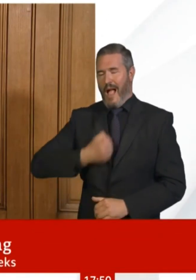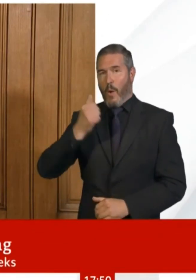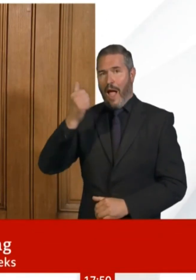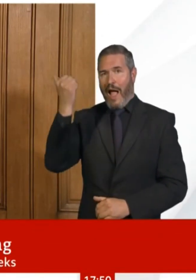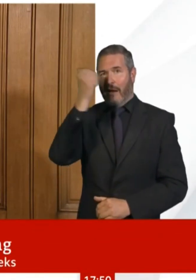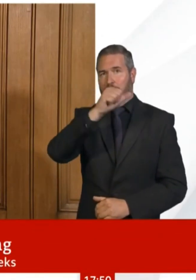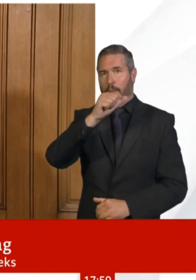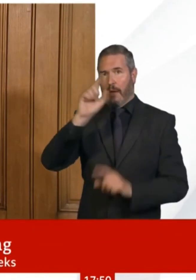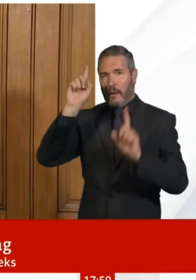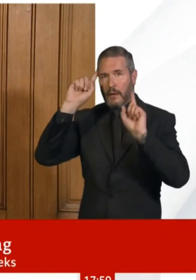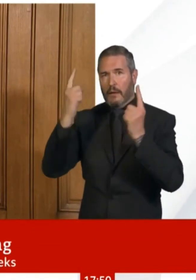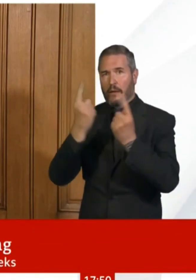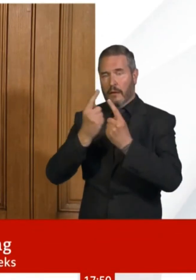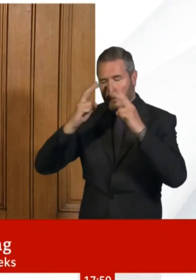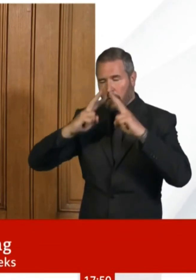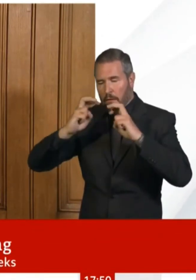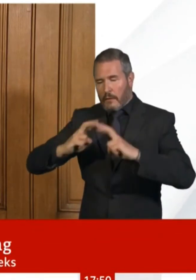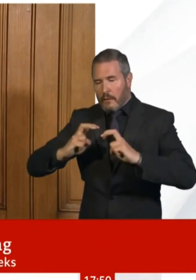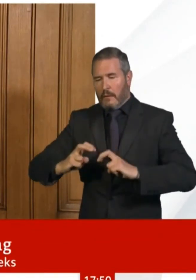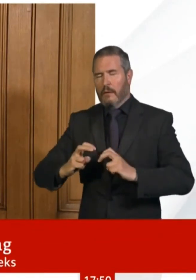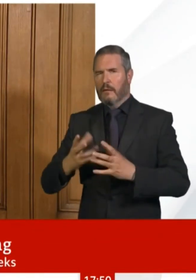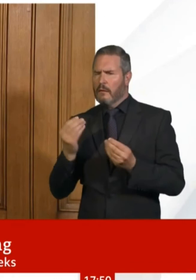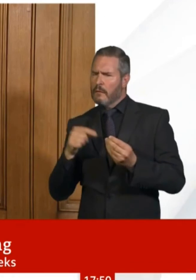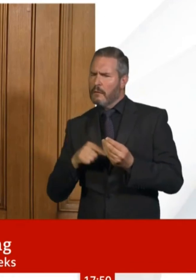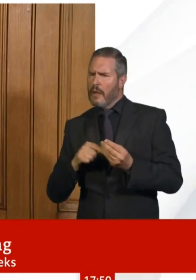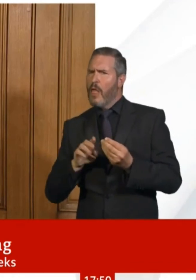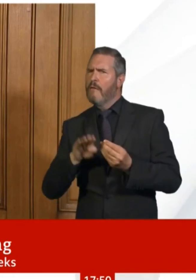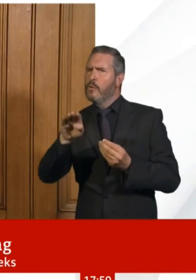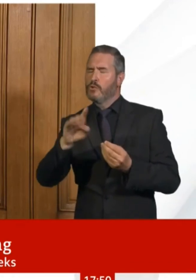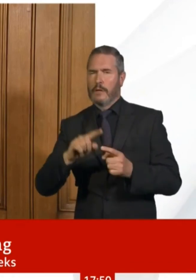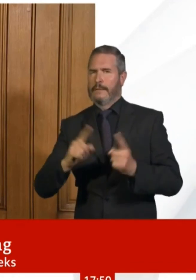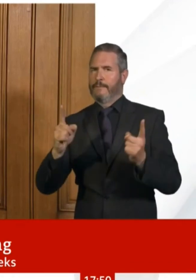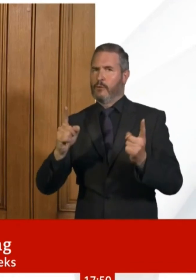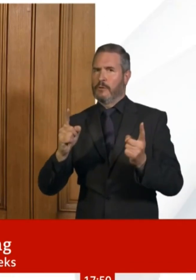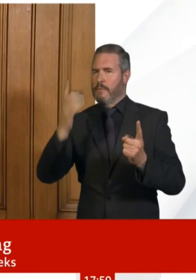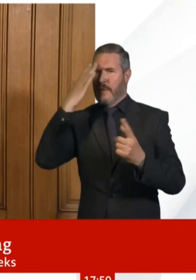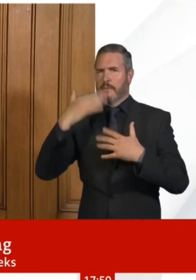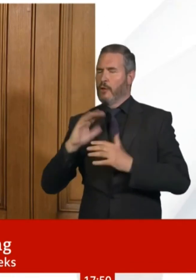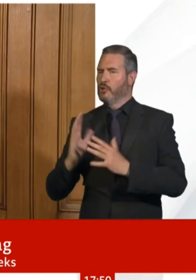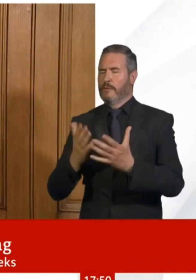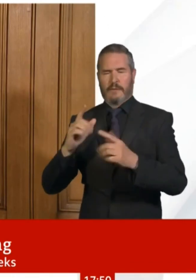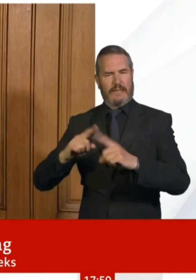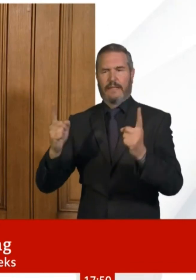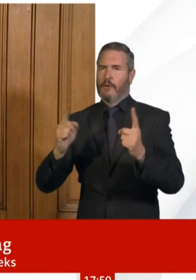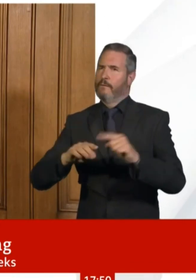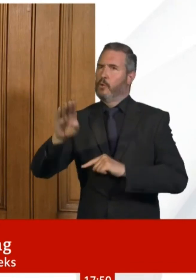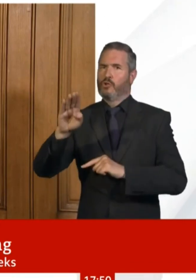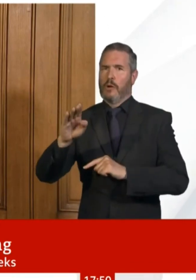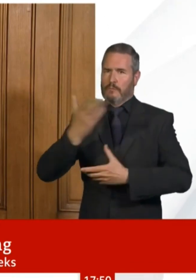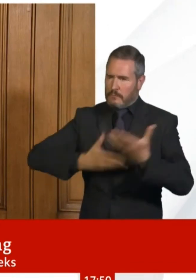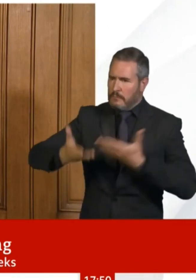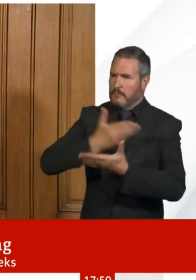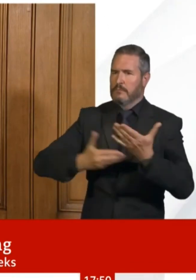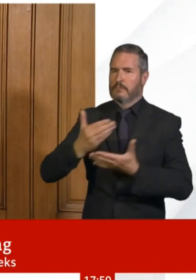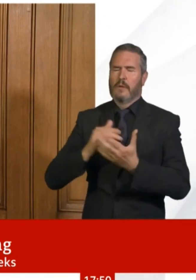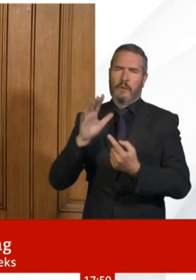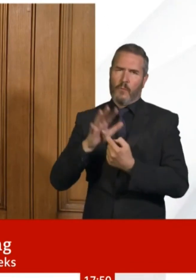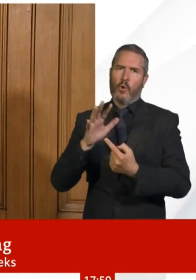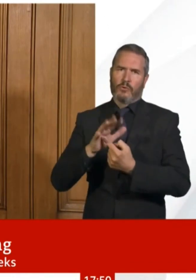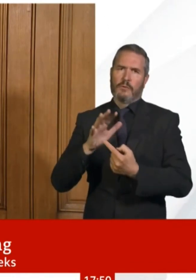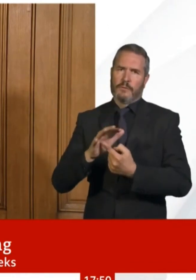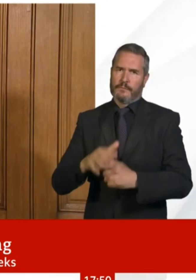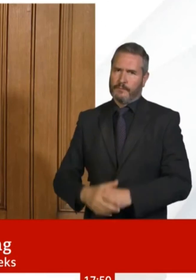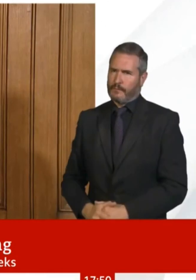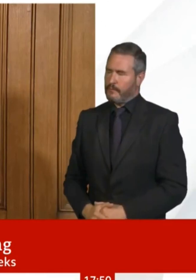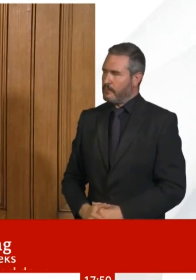colleagues to try and work out what are the things we need to do differently as a result of this COVID epidemic for mental health than we would do under